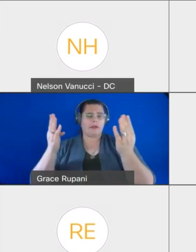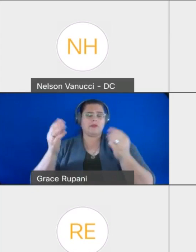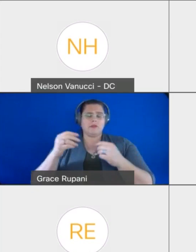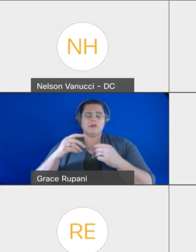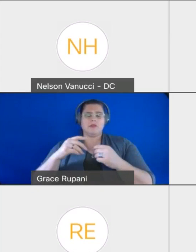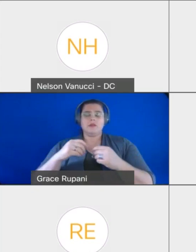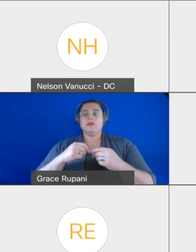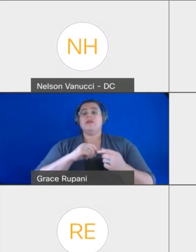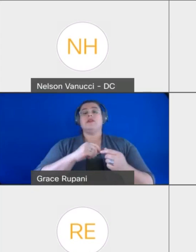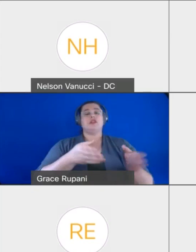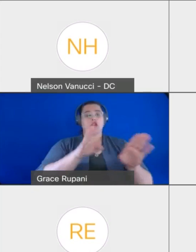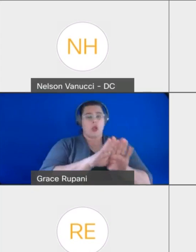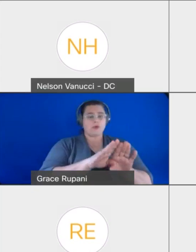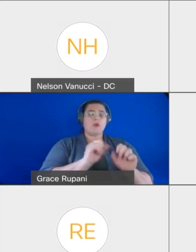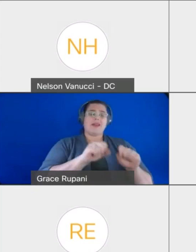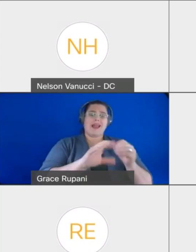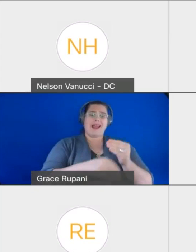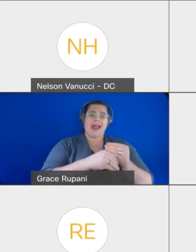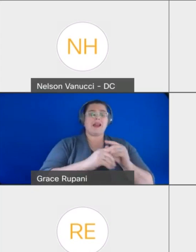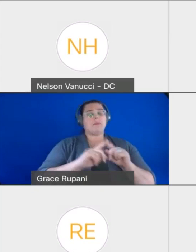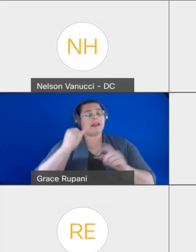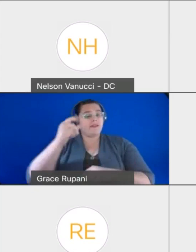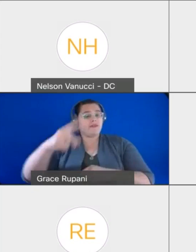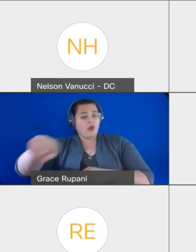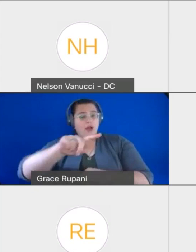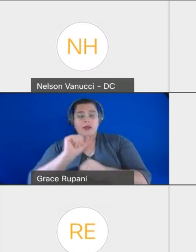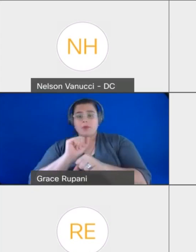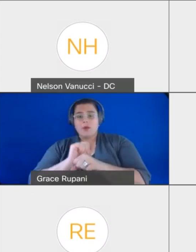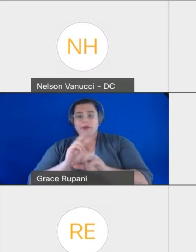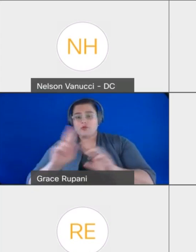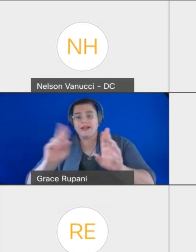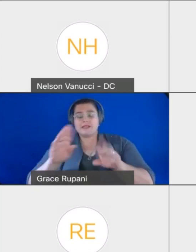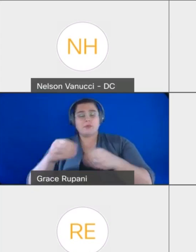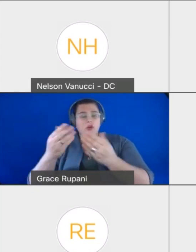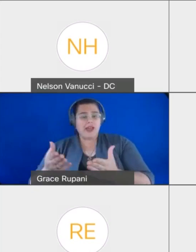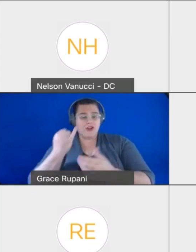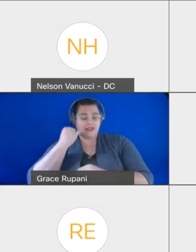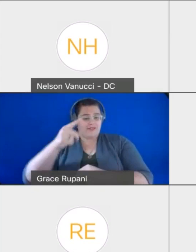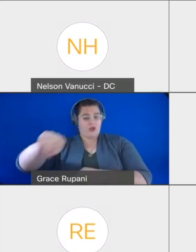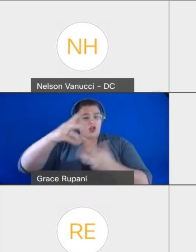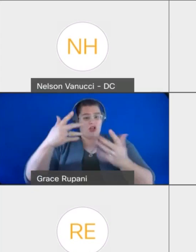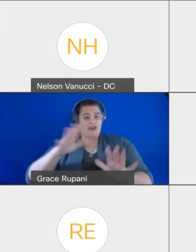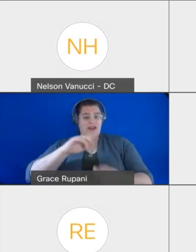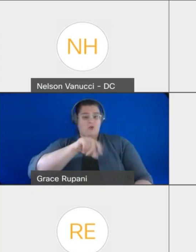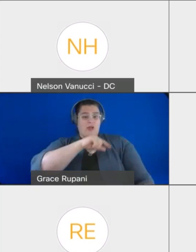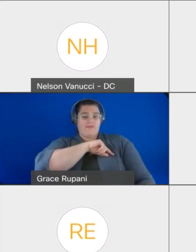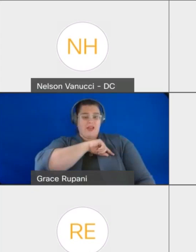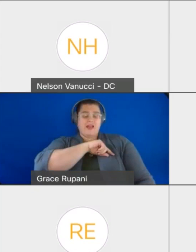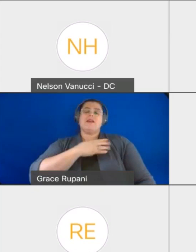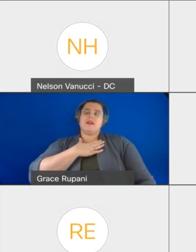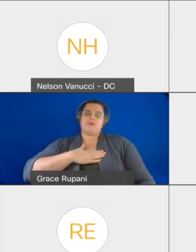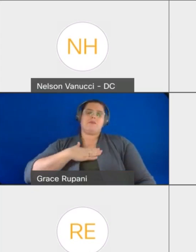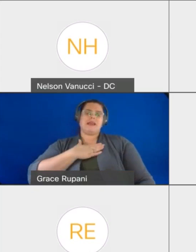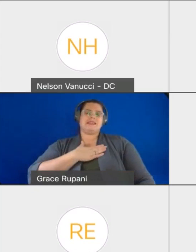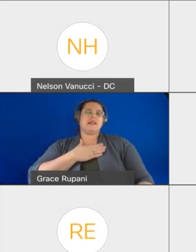but anyone who is qualified as an employment readiness provider just needs to submit that they meet the qualifications and wish to